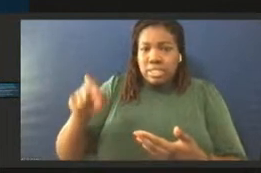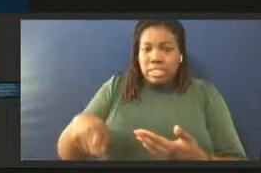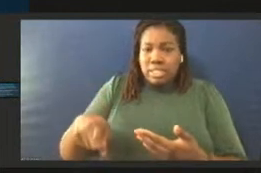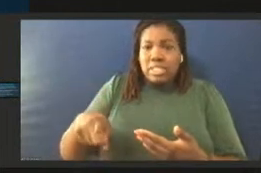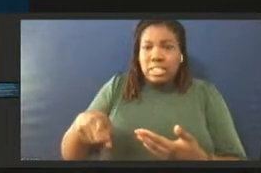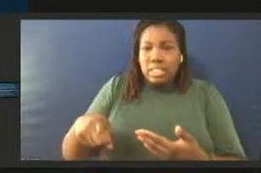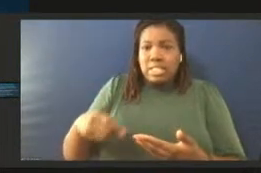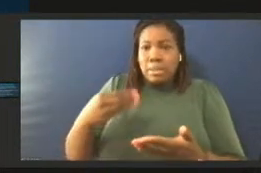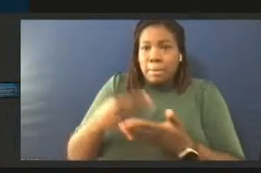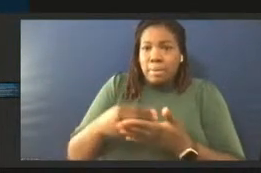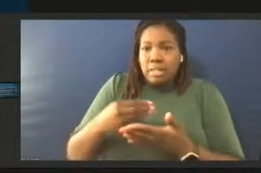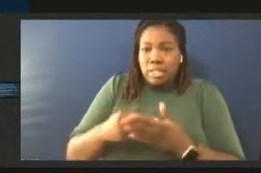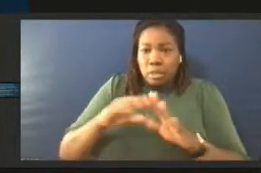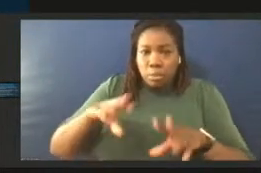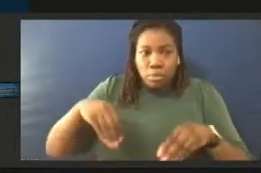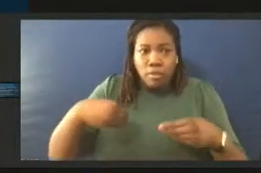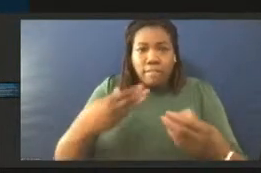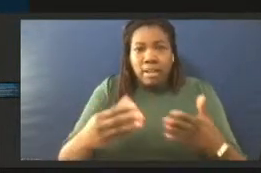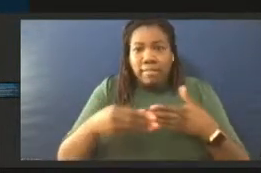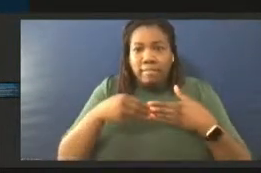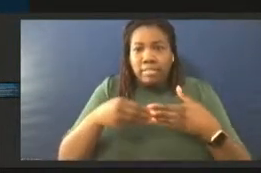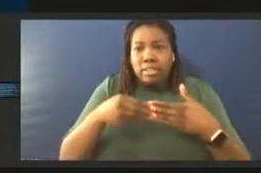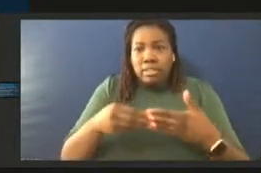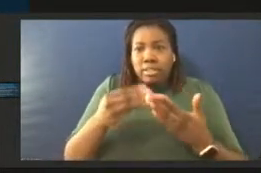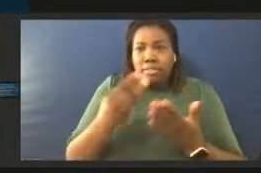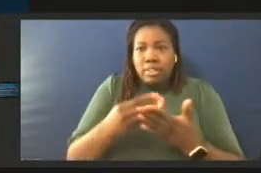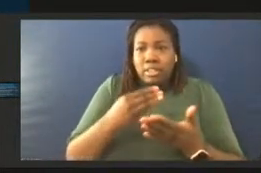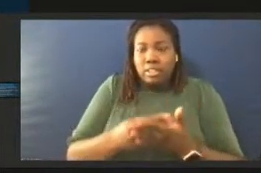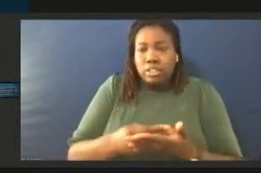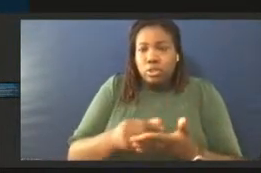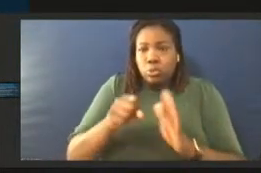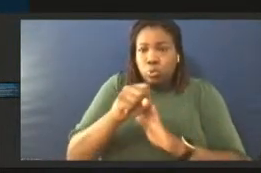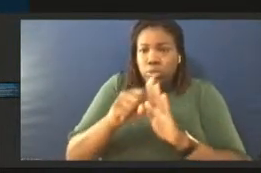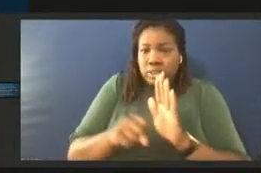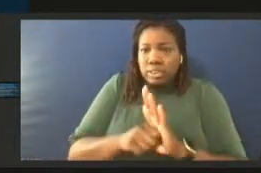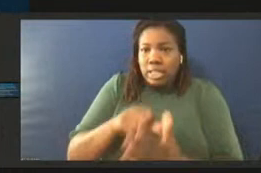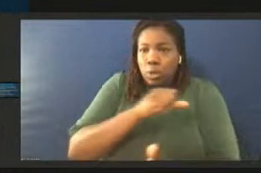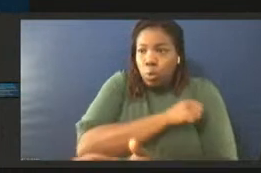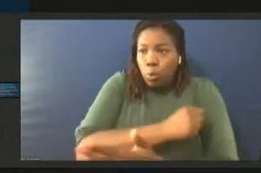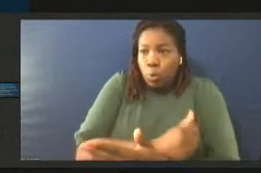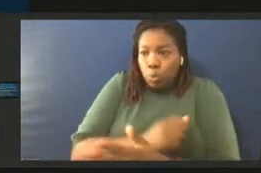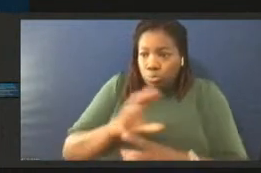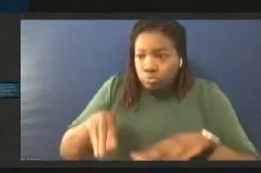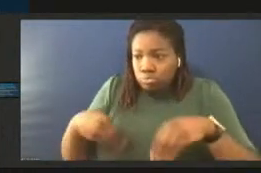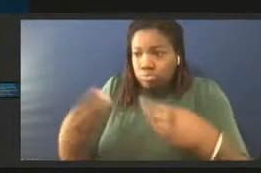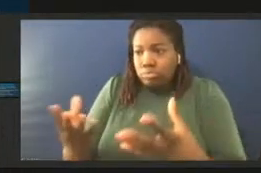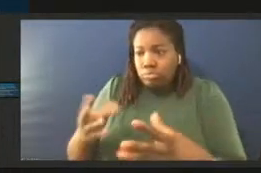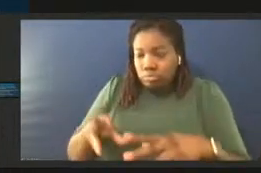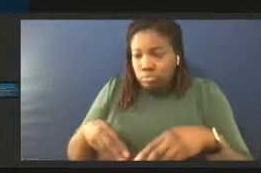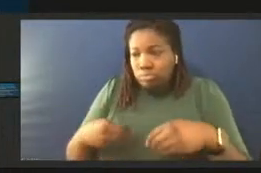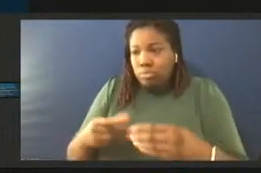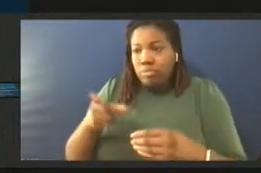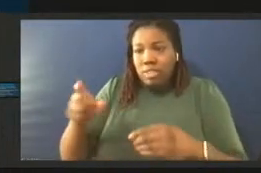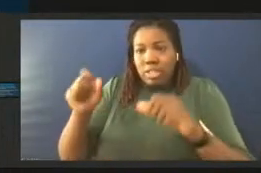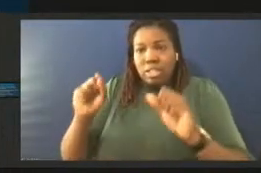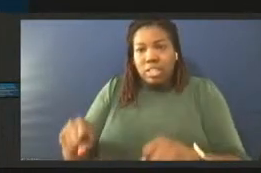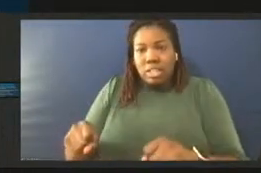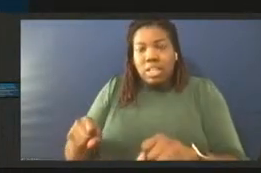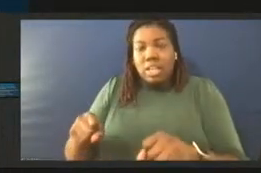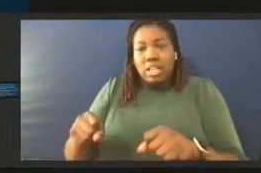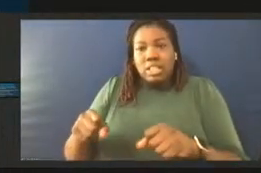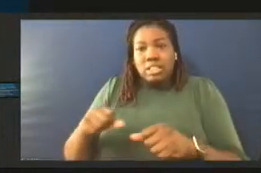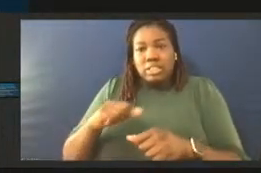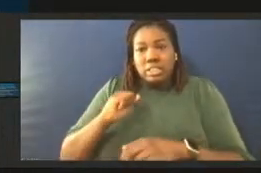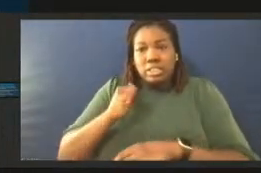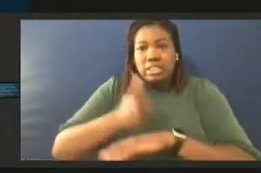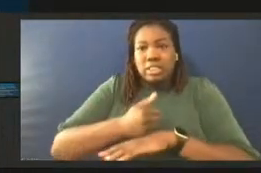to provide flexible funding to single state authorities so that they can design the kind of